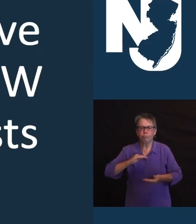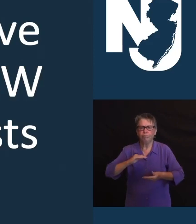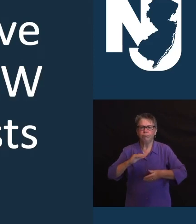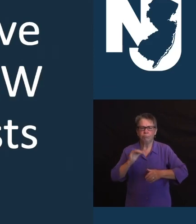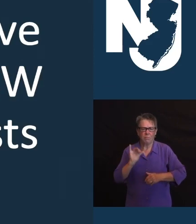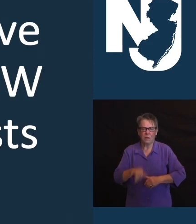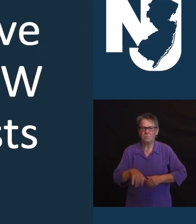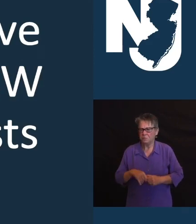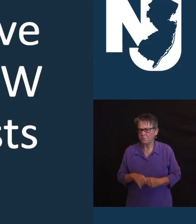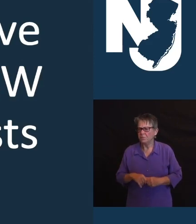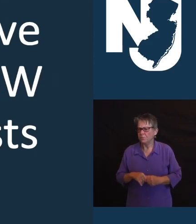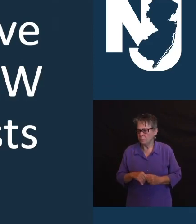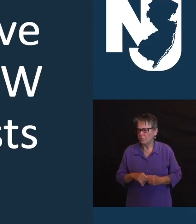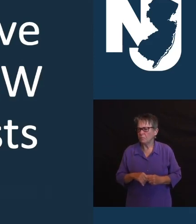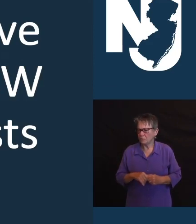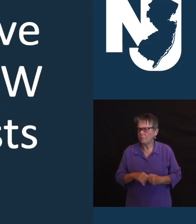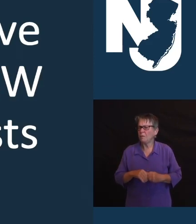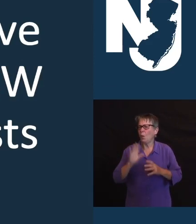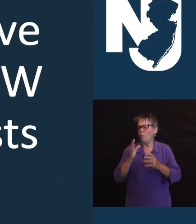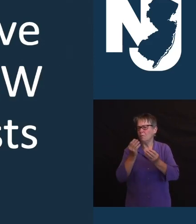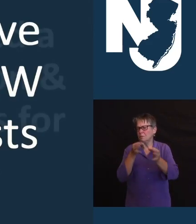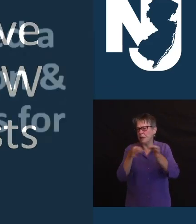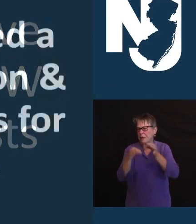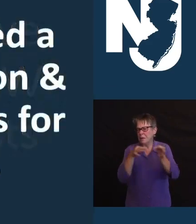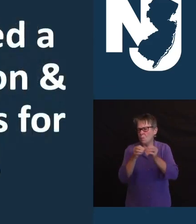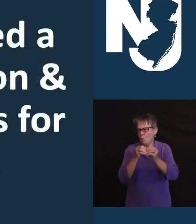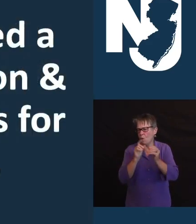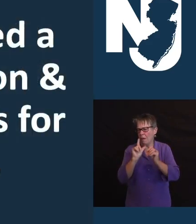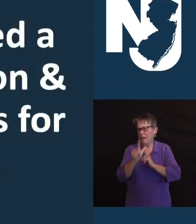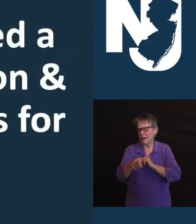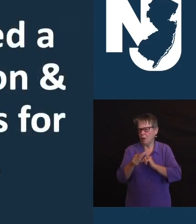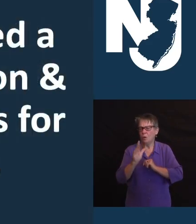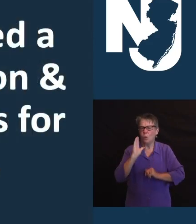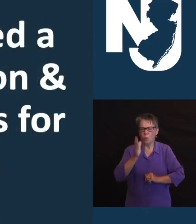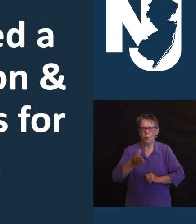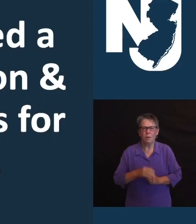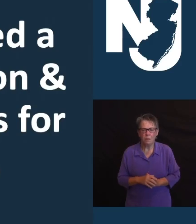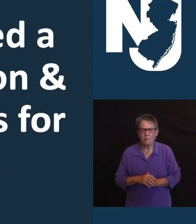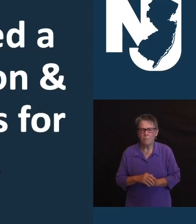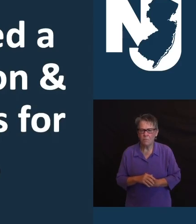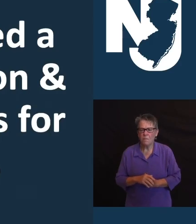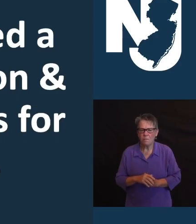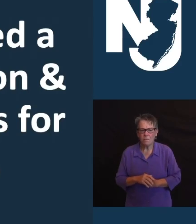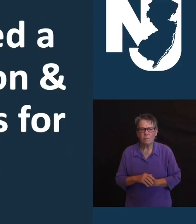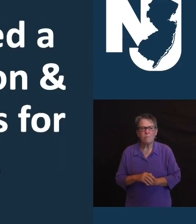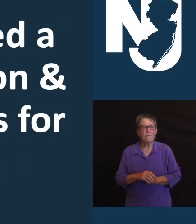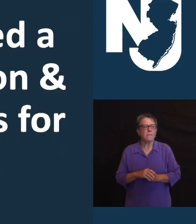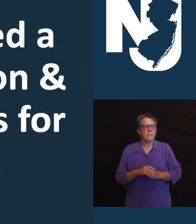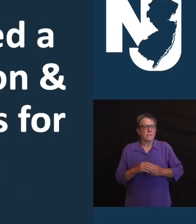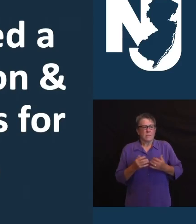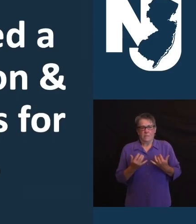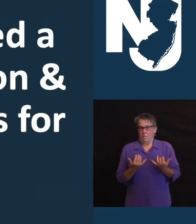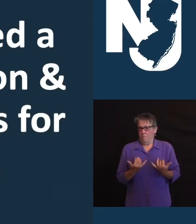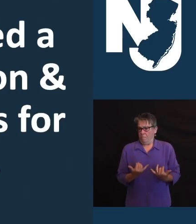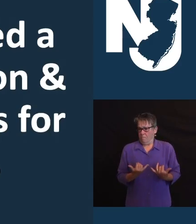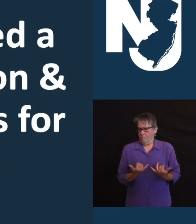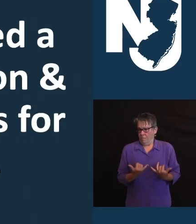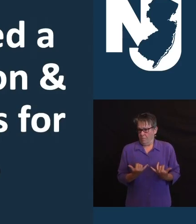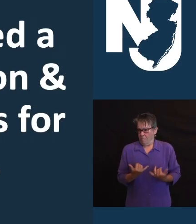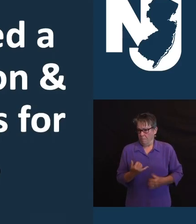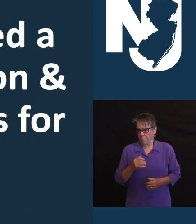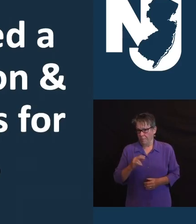posted. But this is a big deal. Next, working under a timeline that's put forward by FEMA, I have sent President Trump